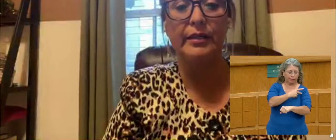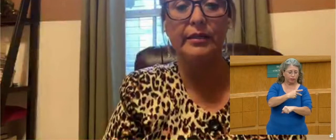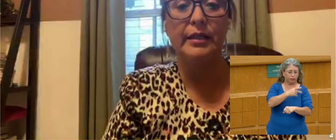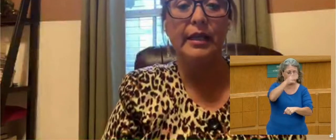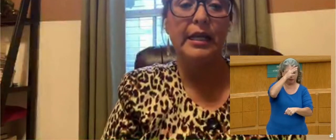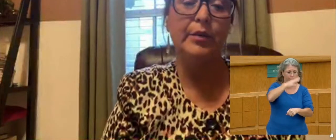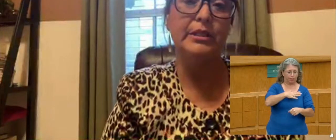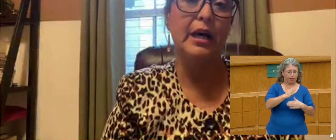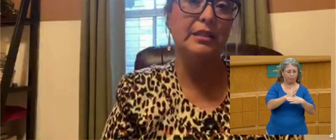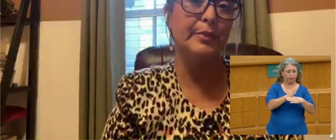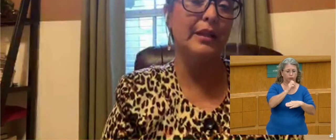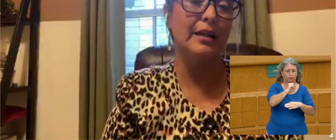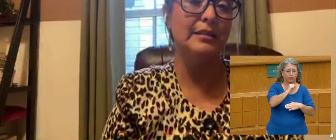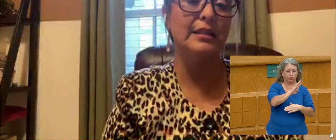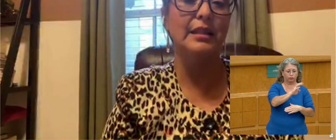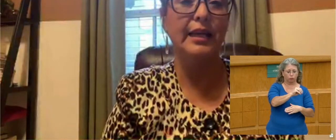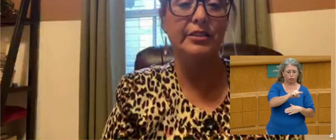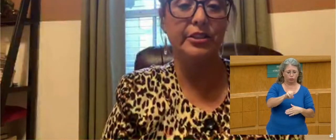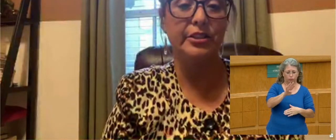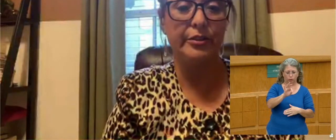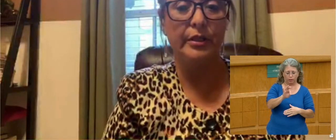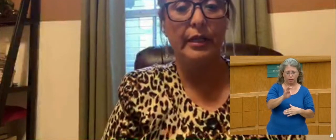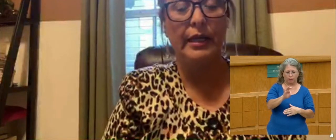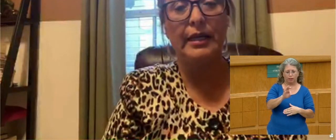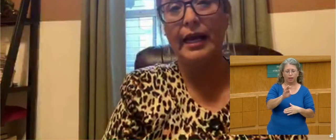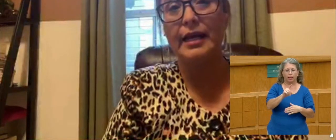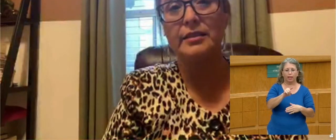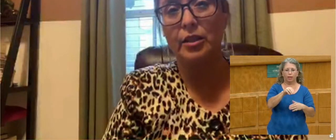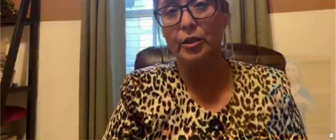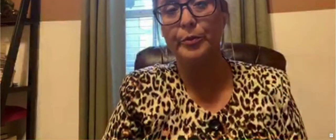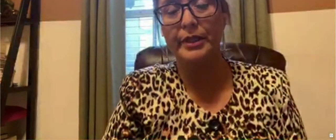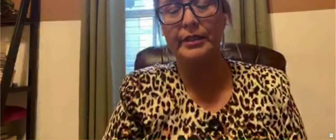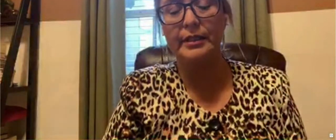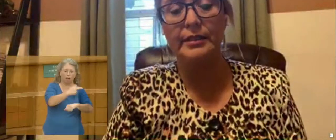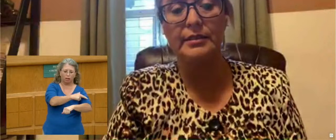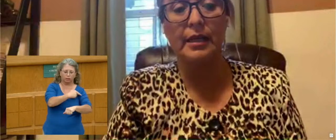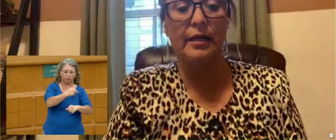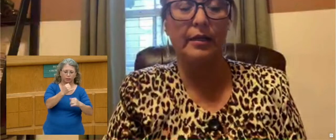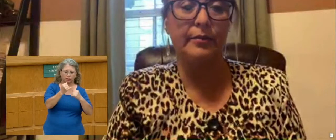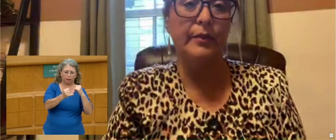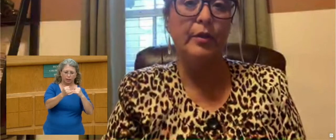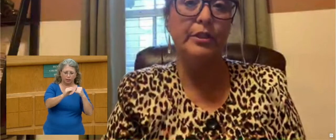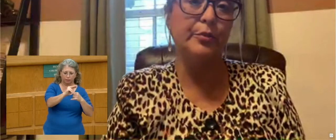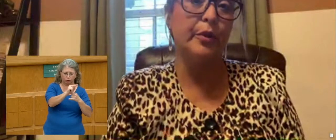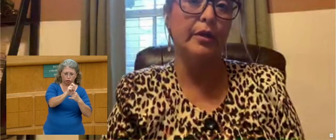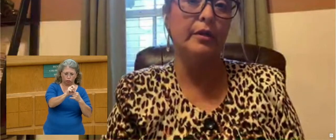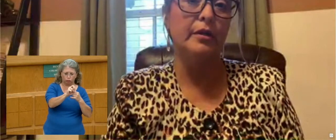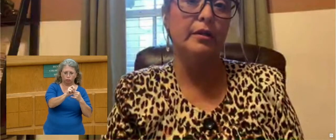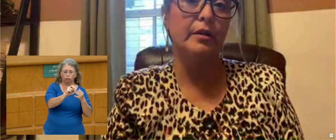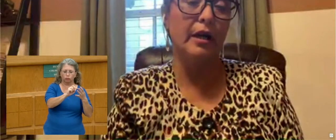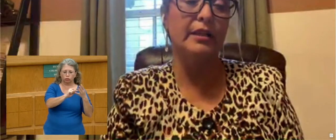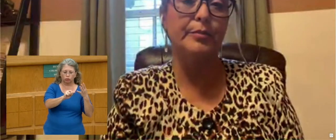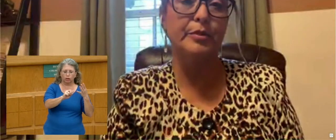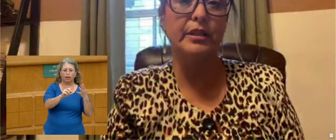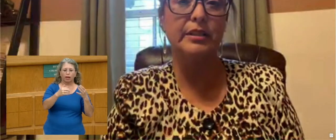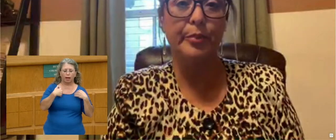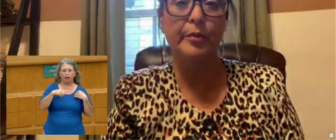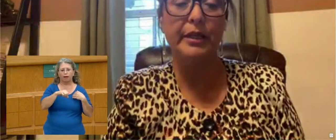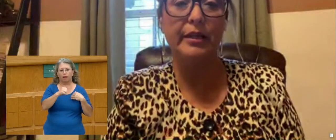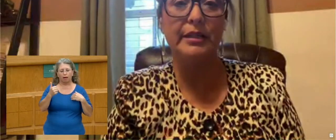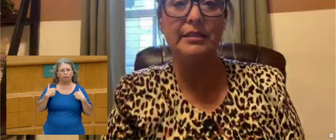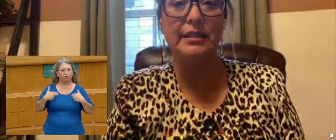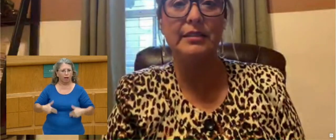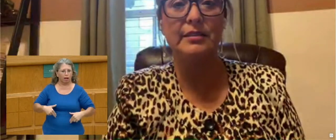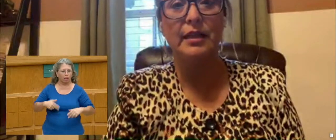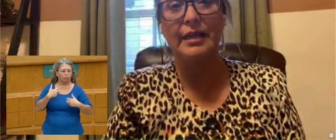and 49. He was hospitalized in late June and had comorbidities, which were chronic